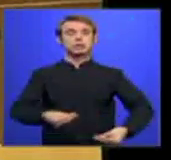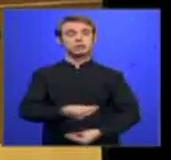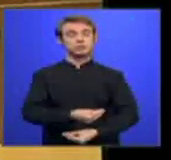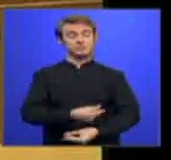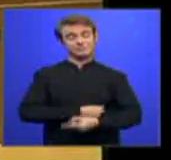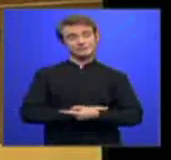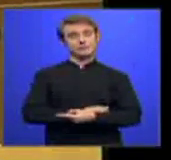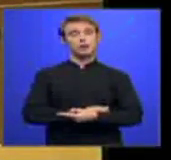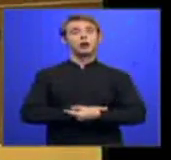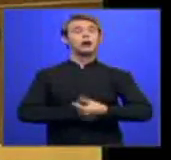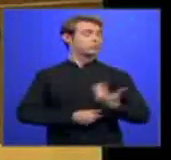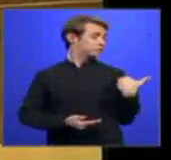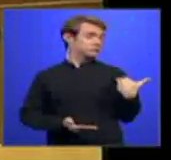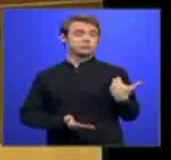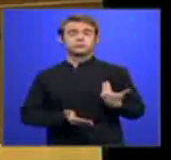in recent months.